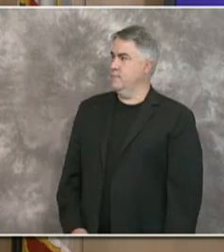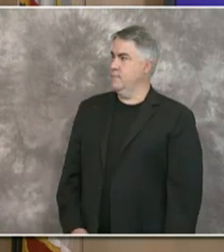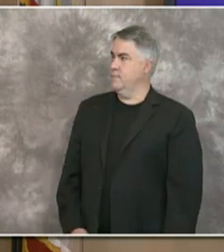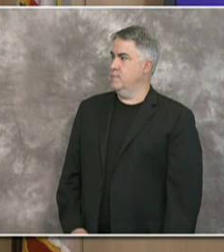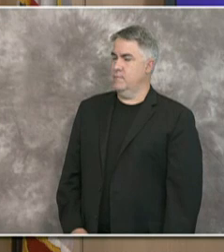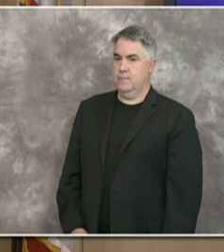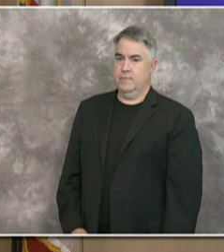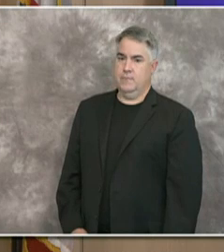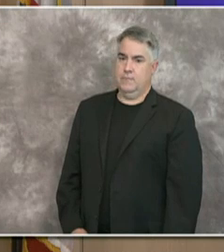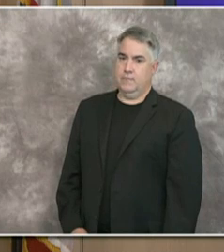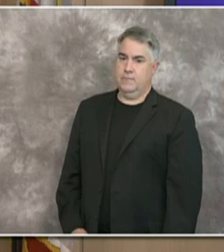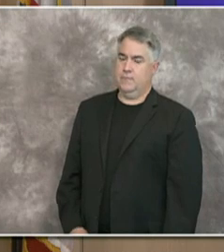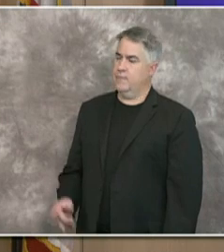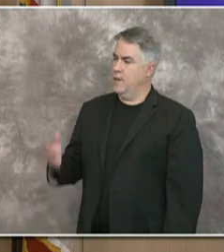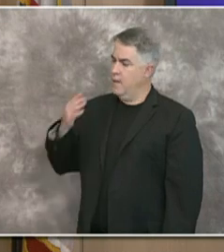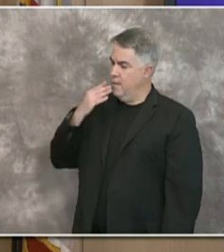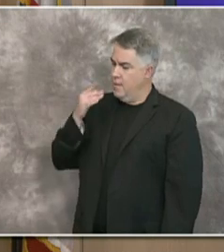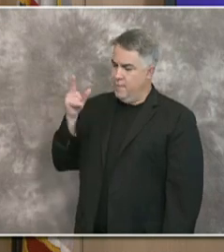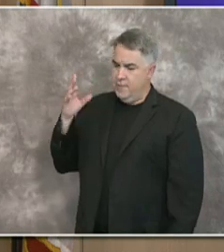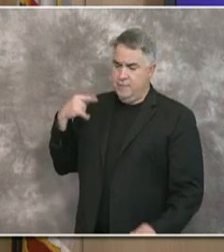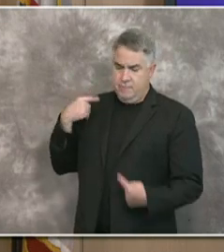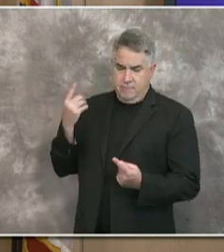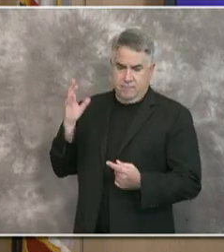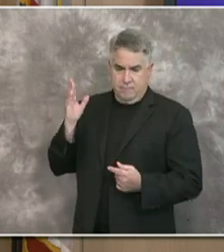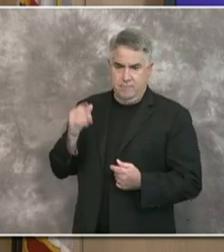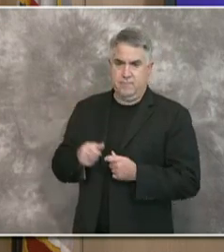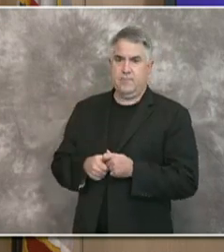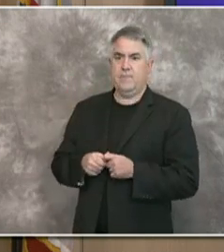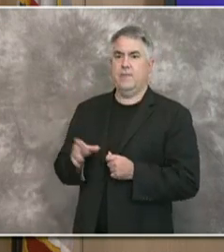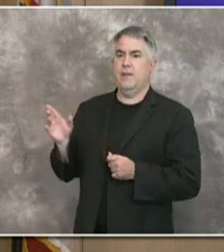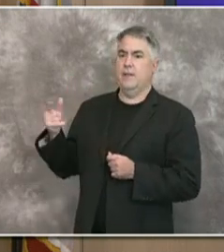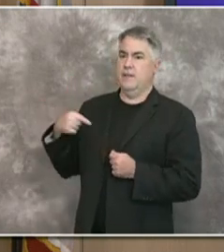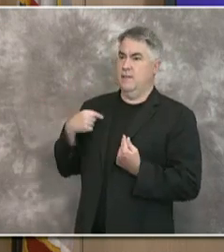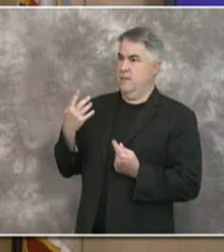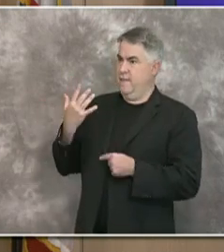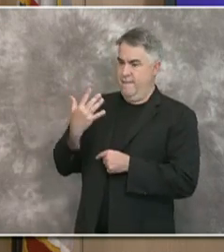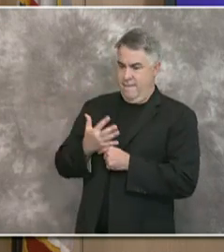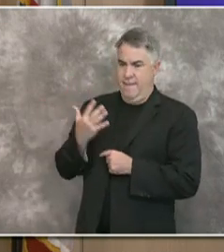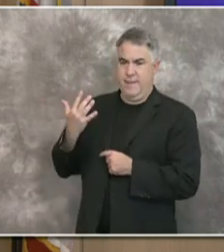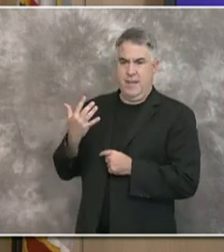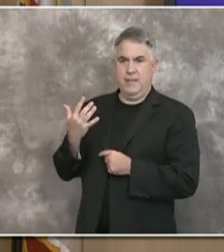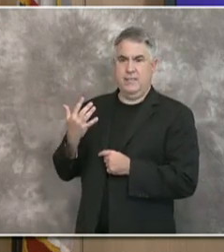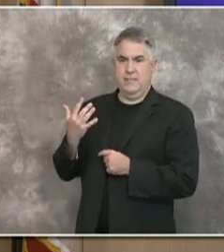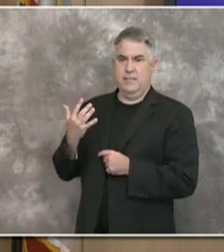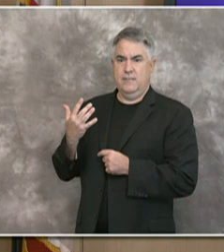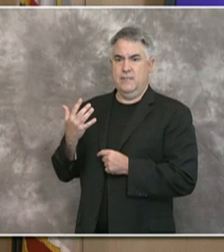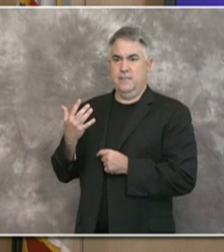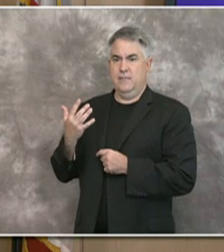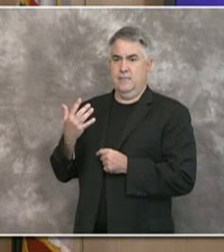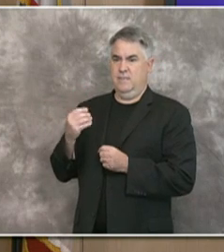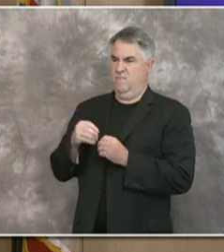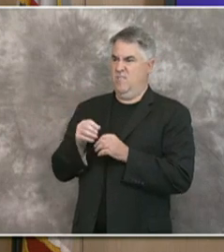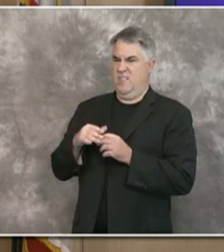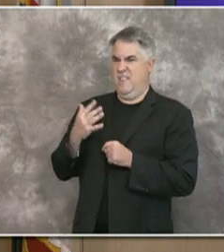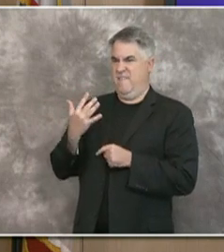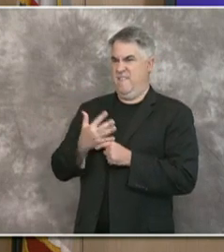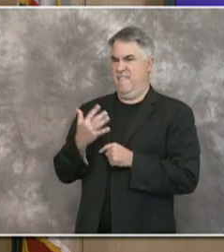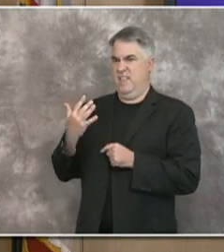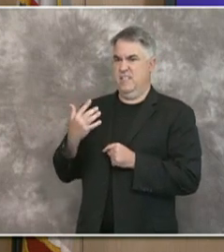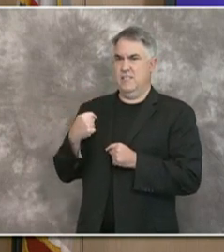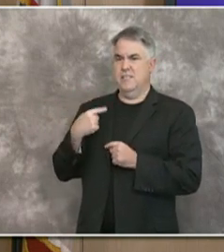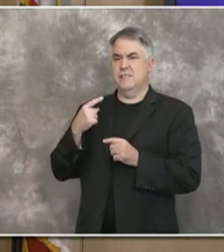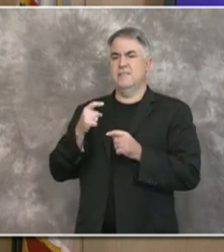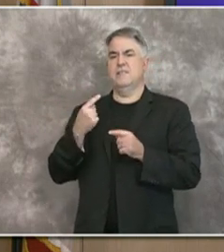Hi, thank you. It's been at least 5 days, and in one case more than 5 days now, since we've had